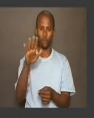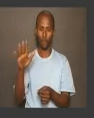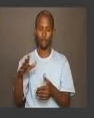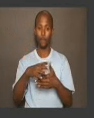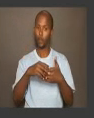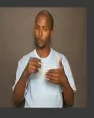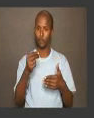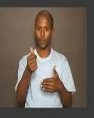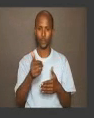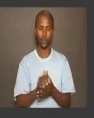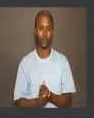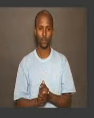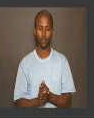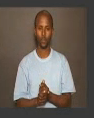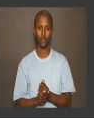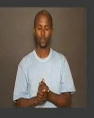155 bir.